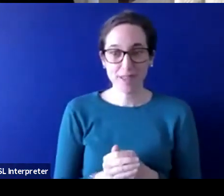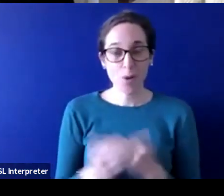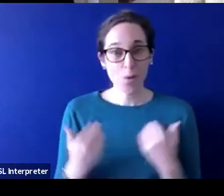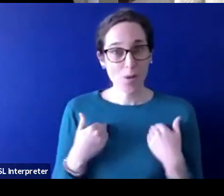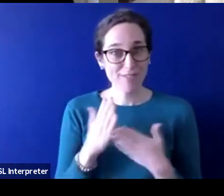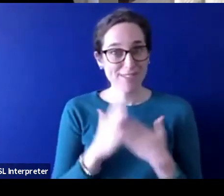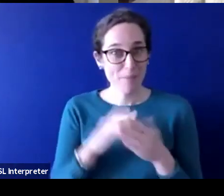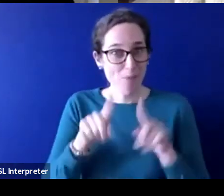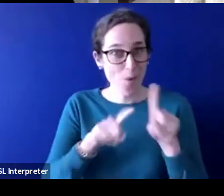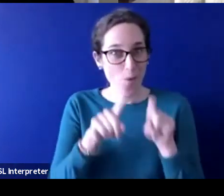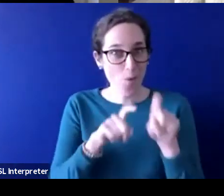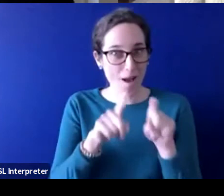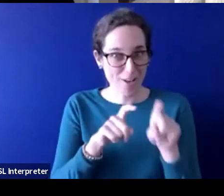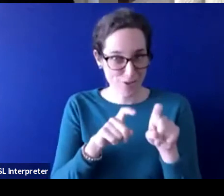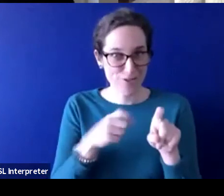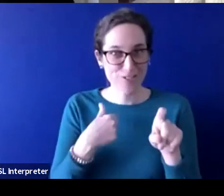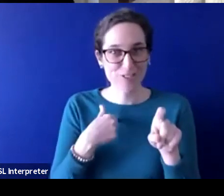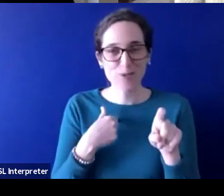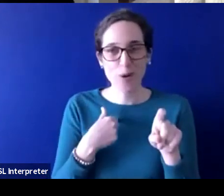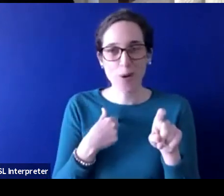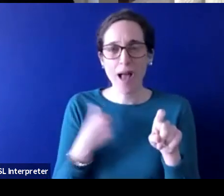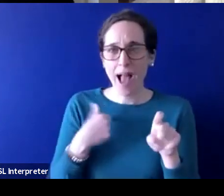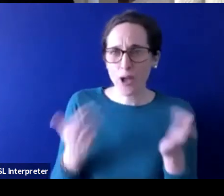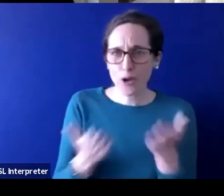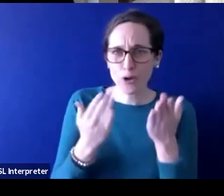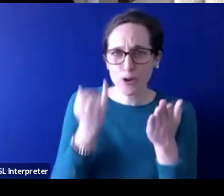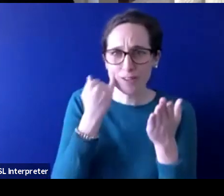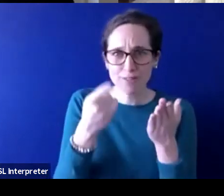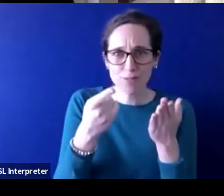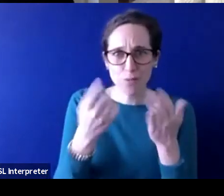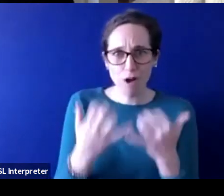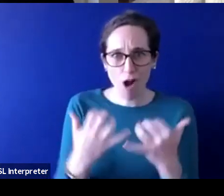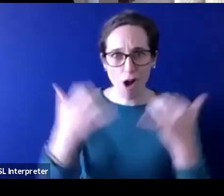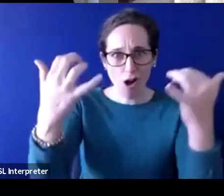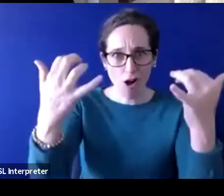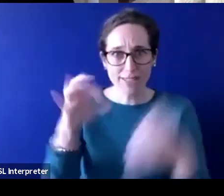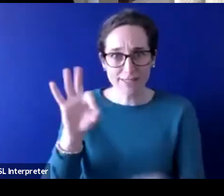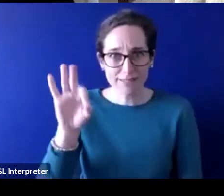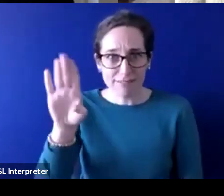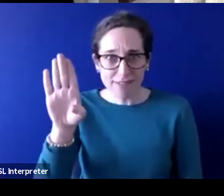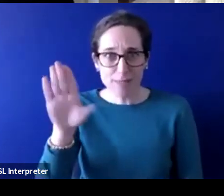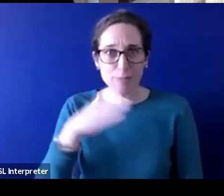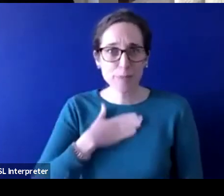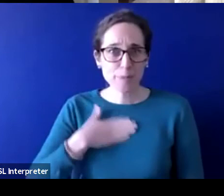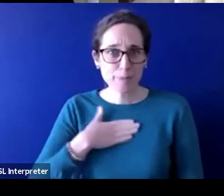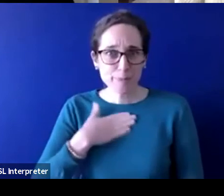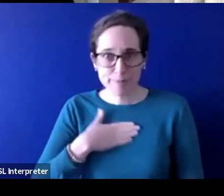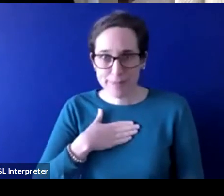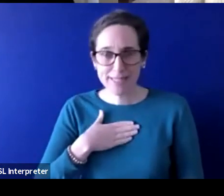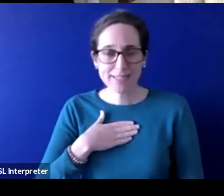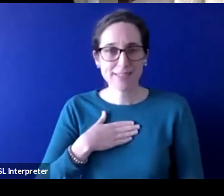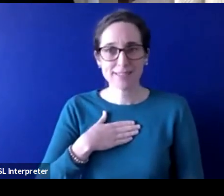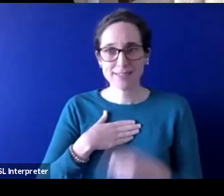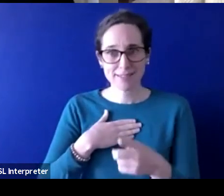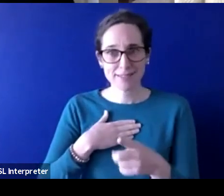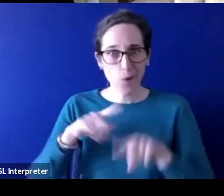through the Q&A. Thank you. I encourage everybody who's listening, if you're watching on Facebook, please go ahead and put questions in the comments